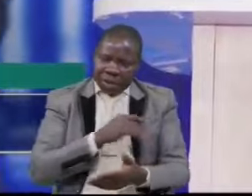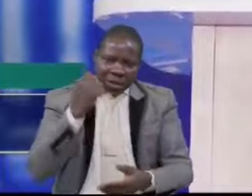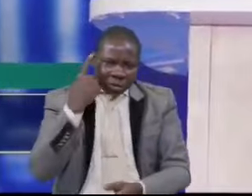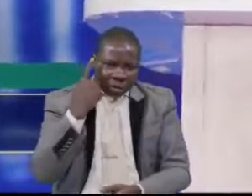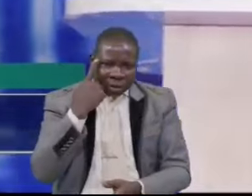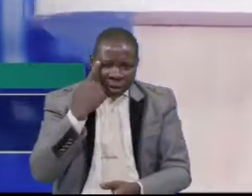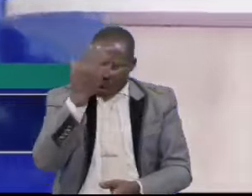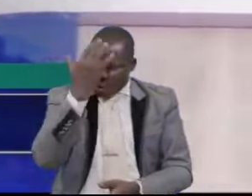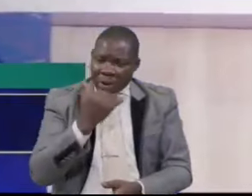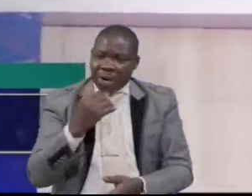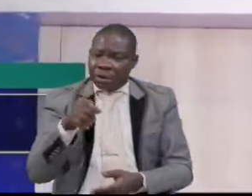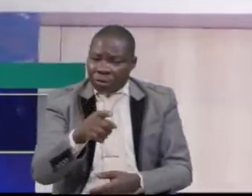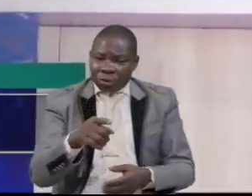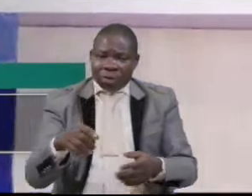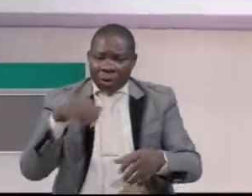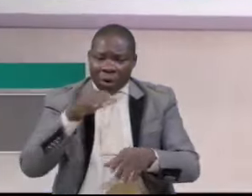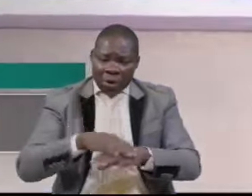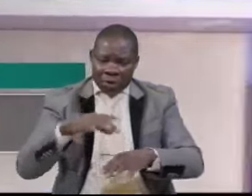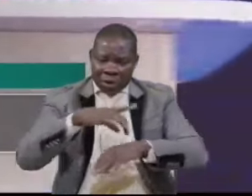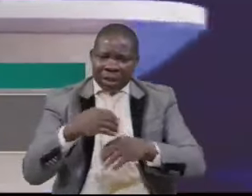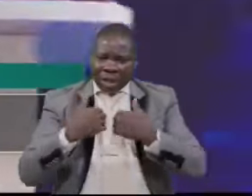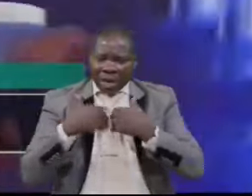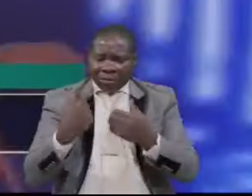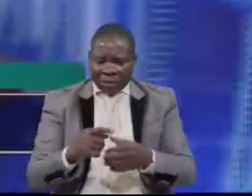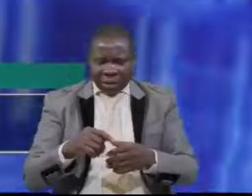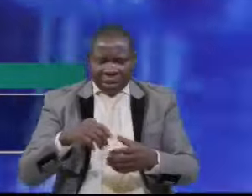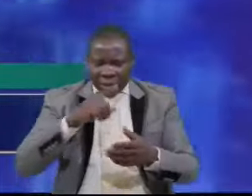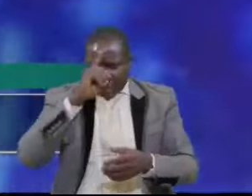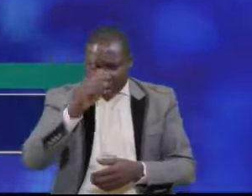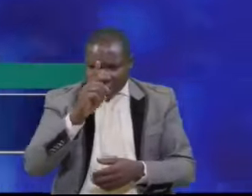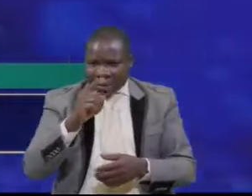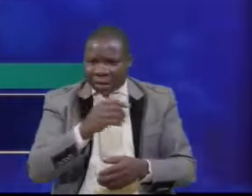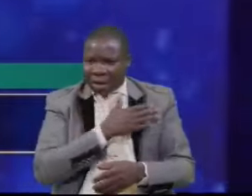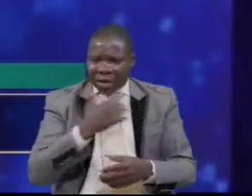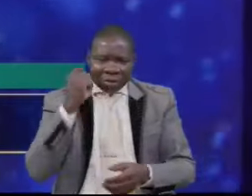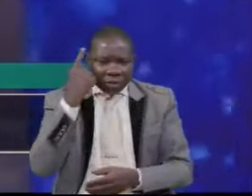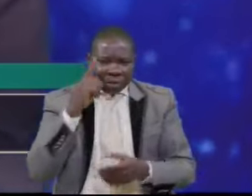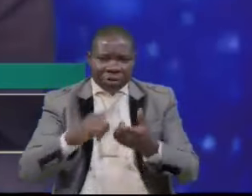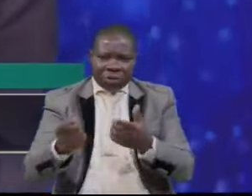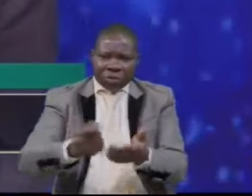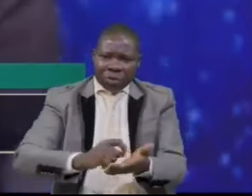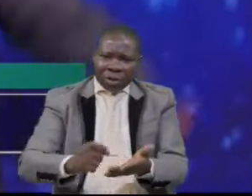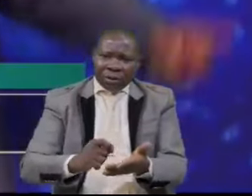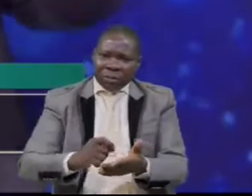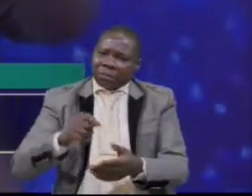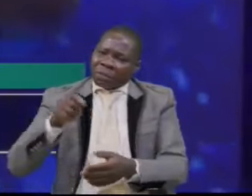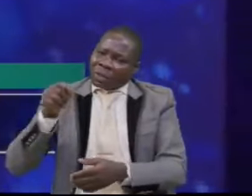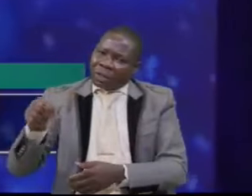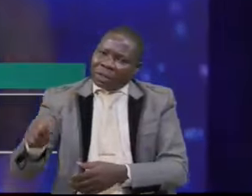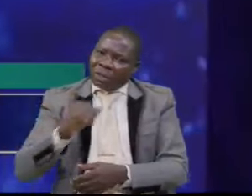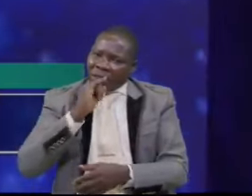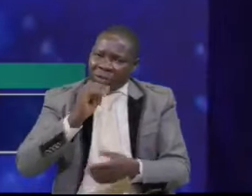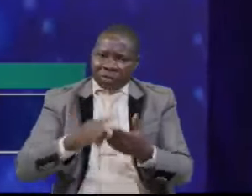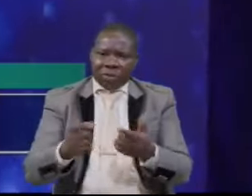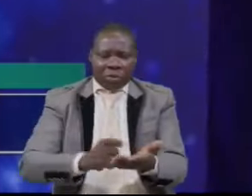earth has the intelligence and the understanding to write? His is to write.